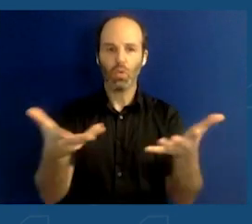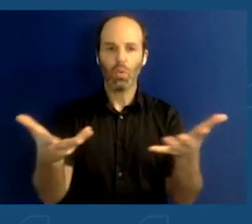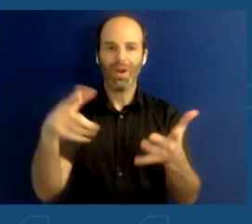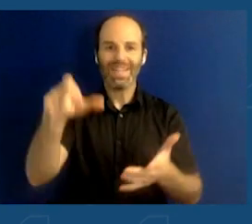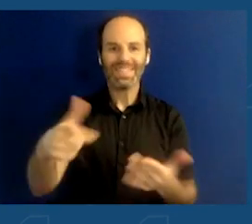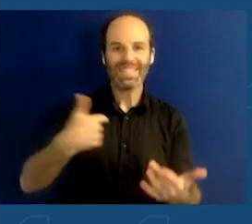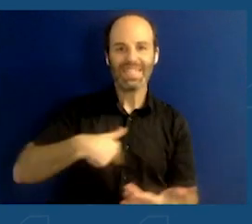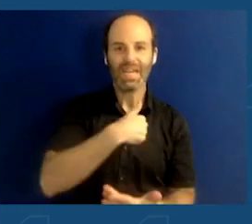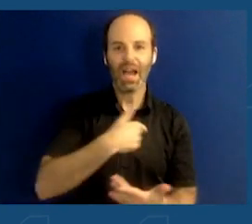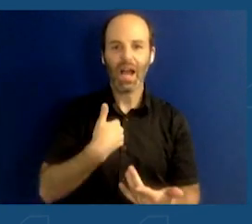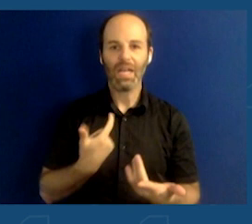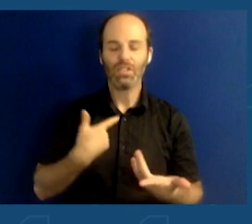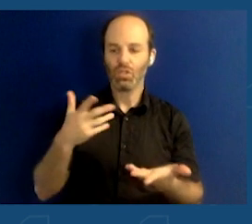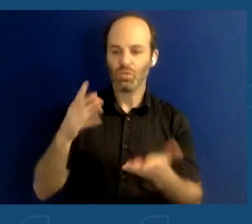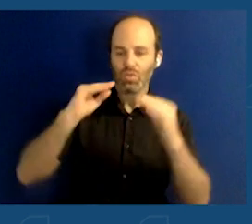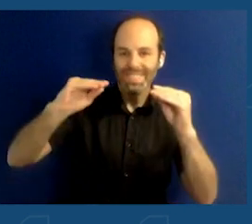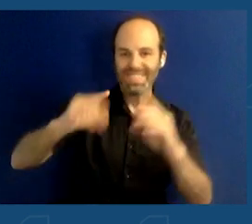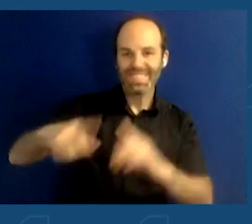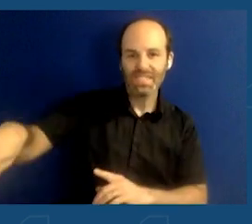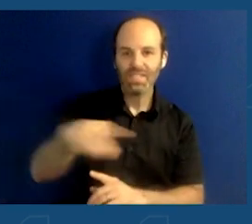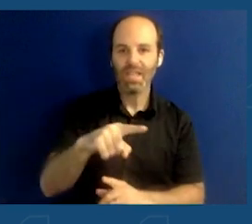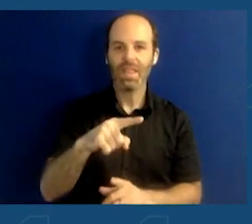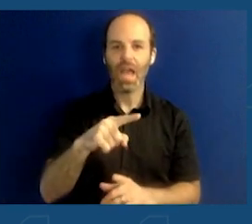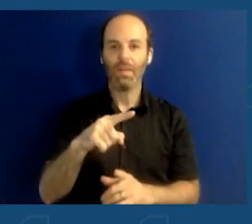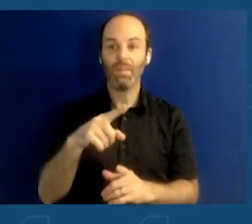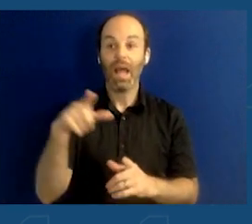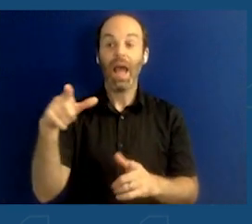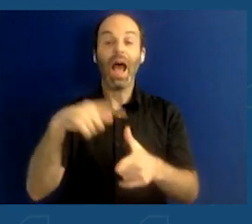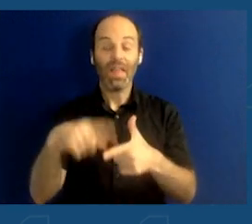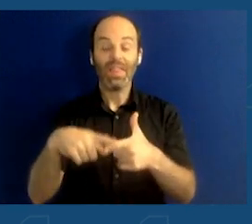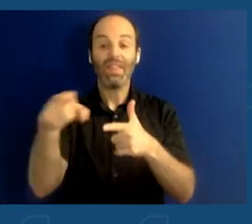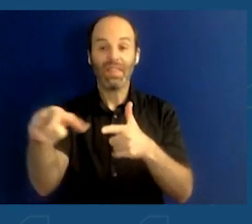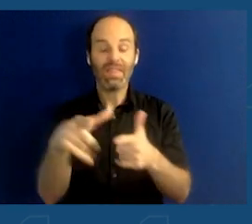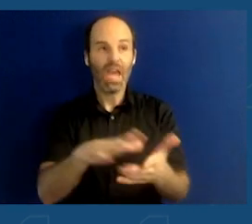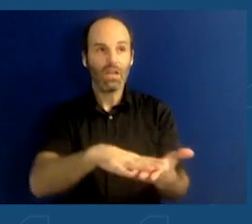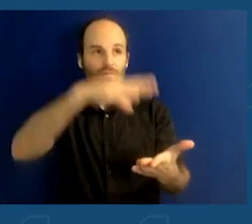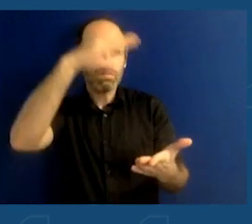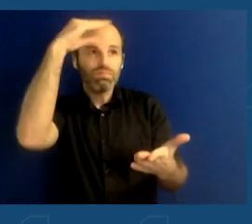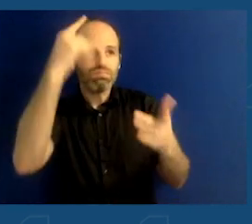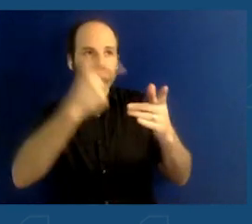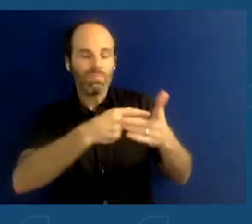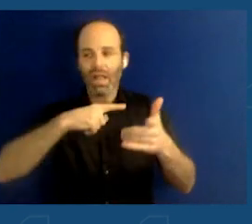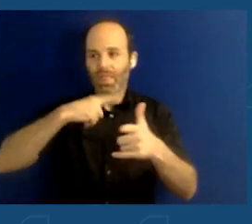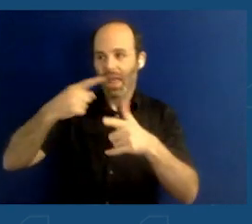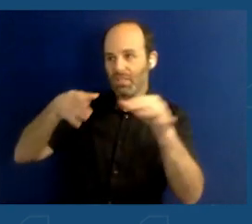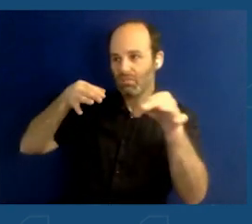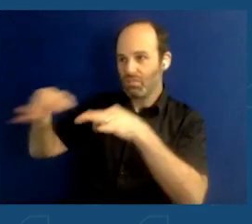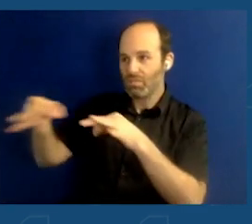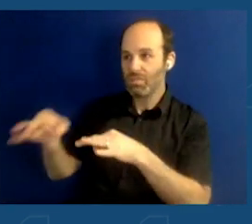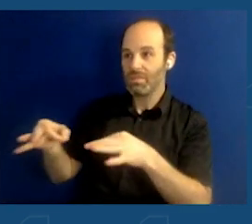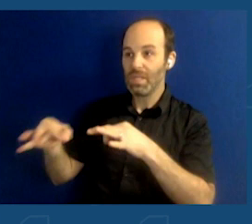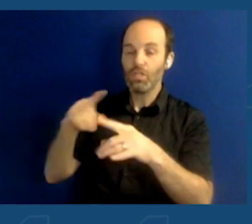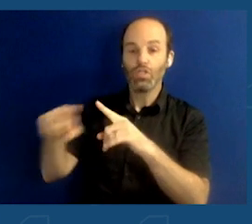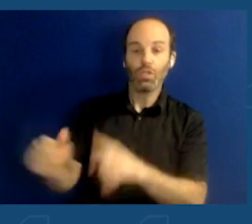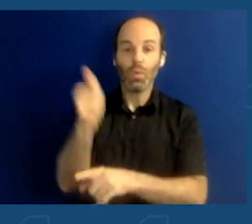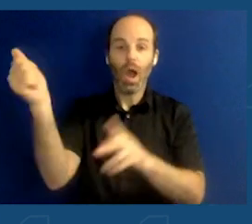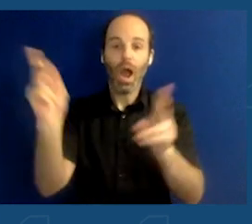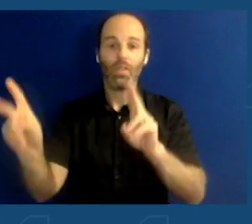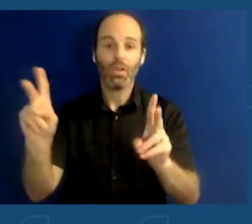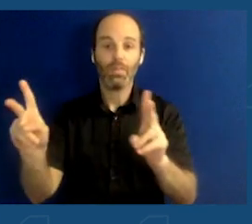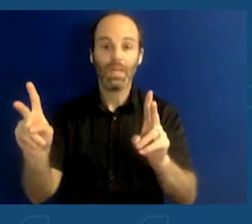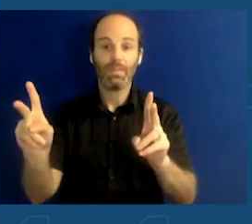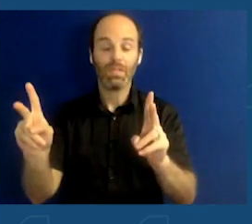learn and tell what really happened. The consequences of not